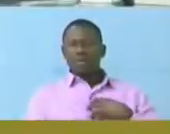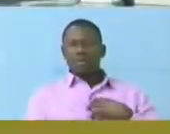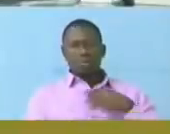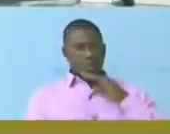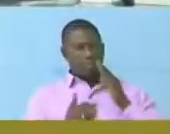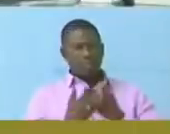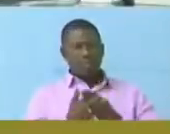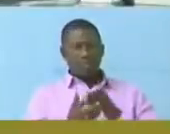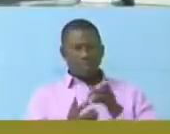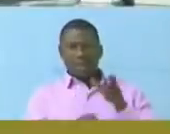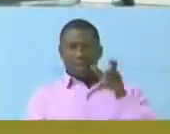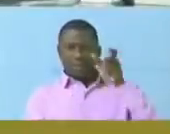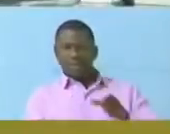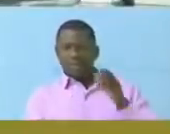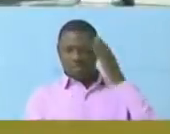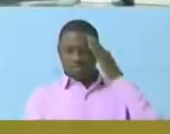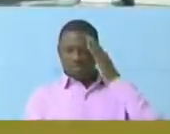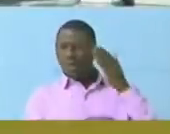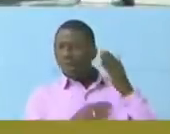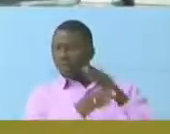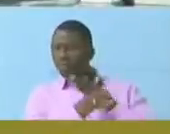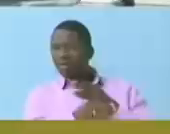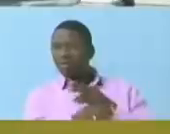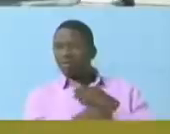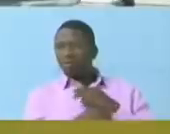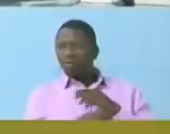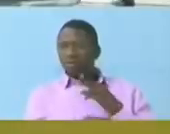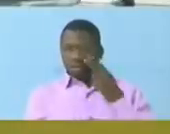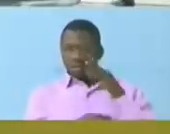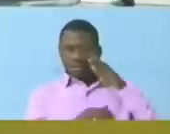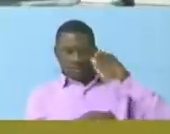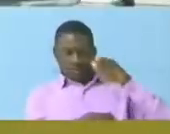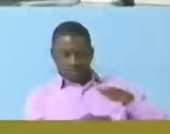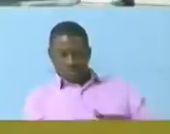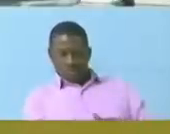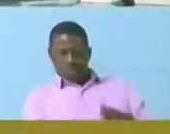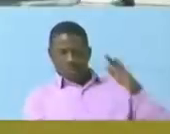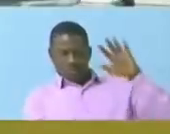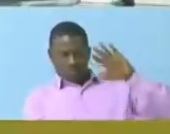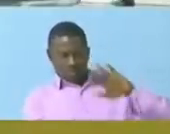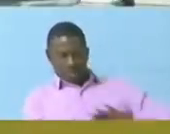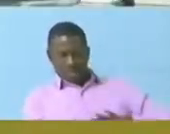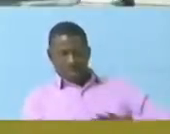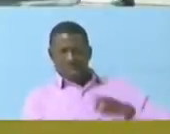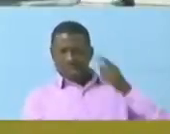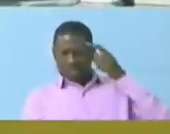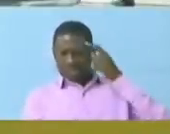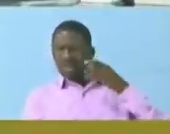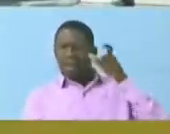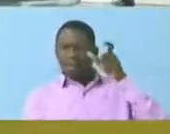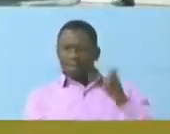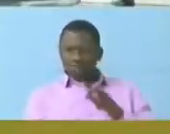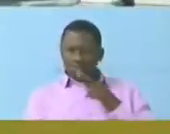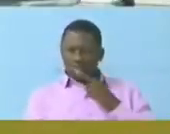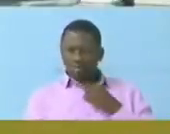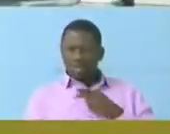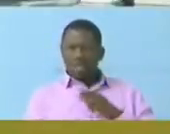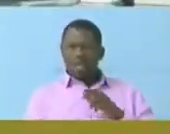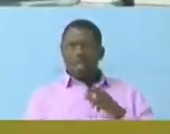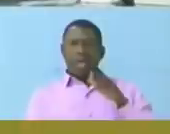quickly, because I did a favor to him. I did a favor for him. I'm not sure, but I want to believe that he's the person.